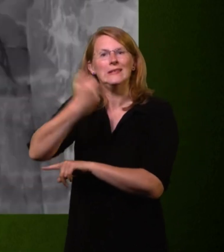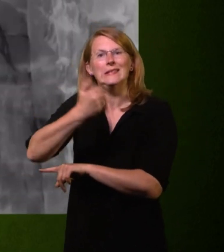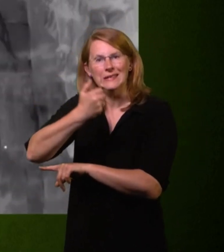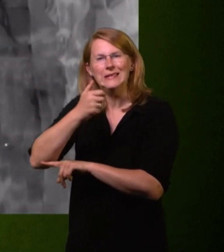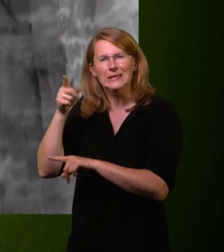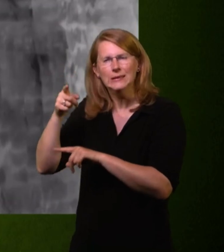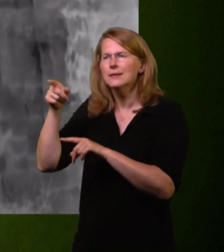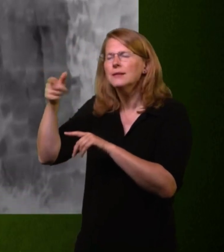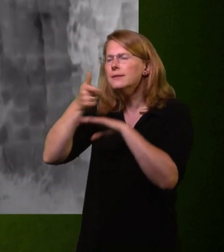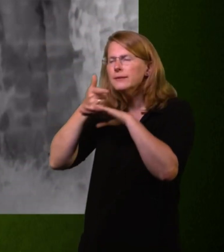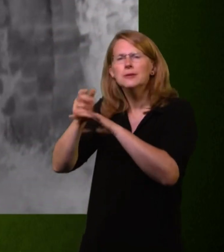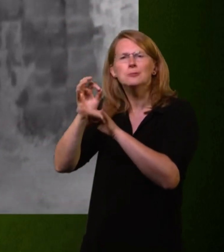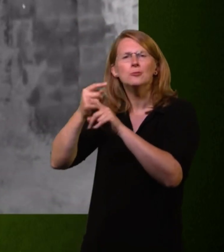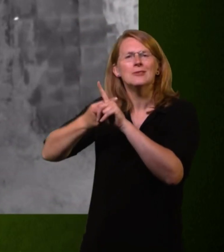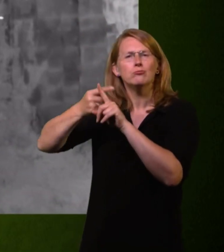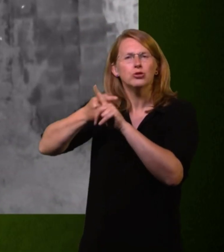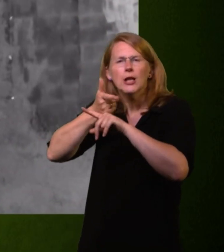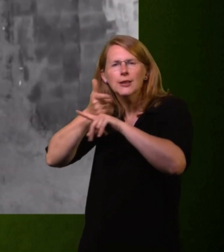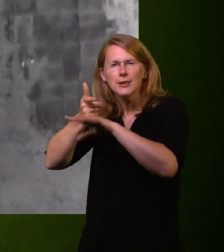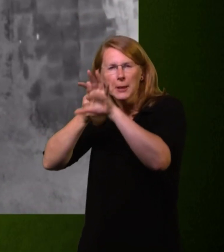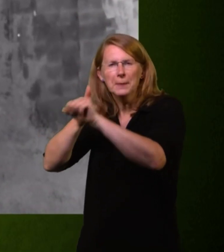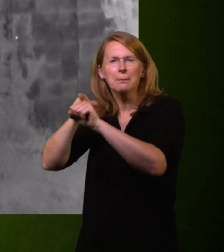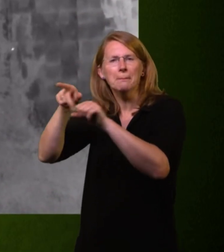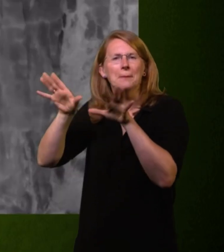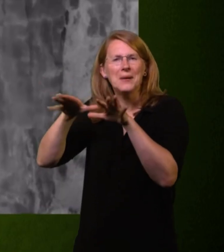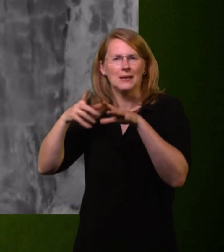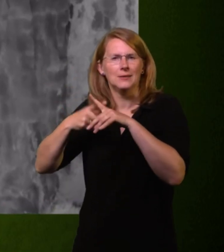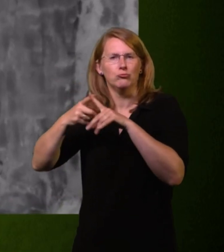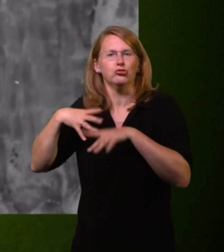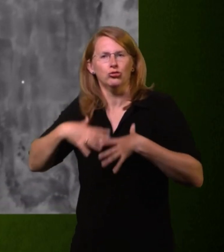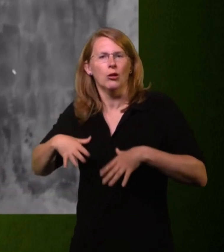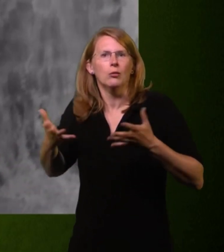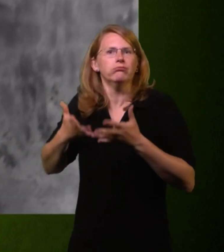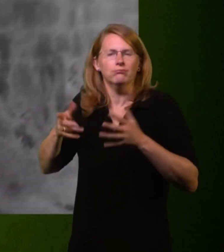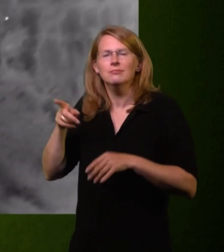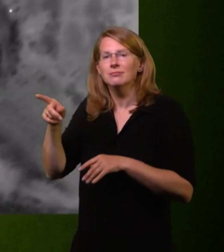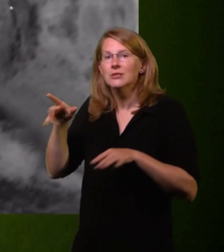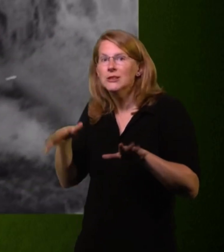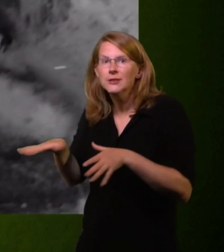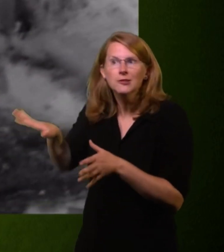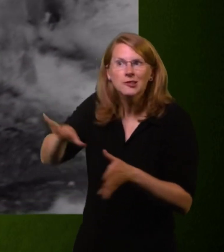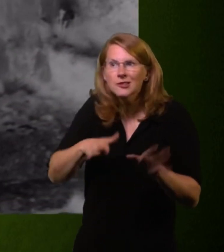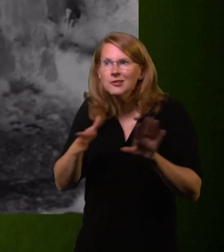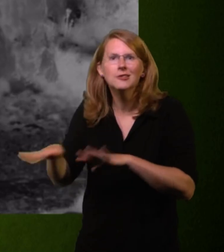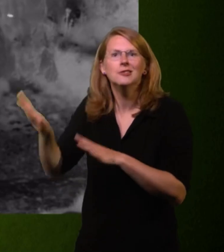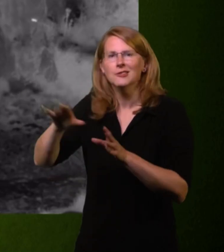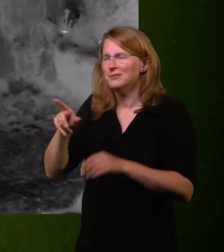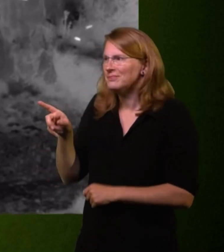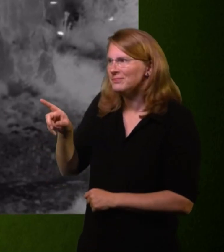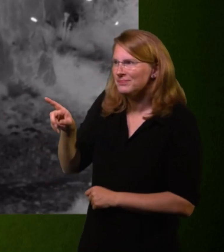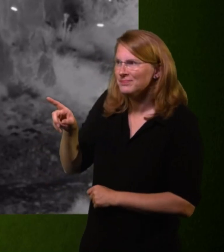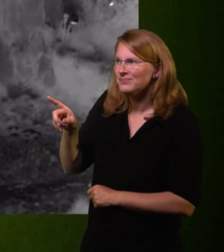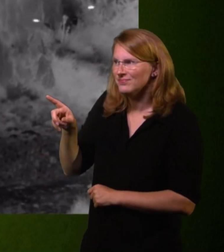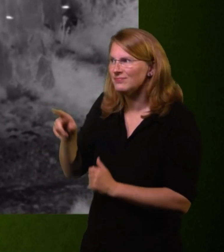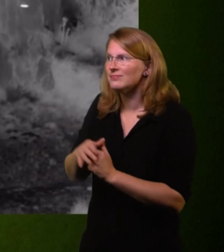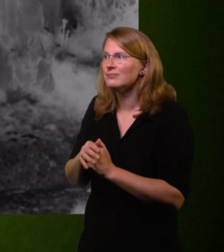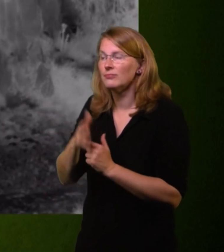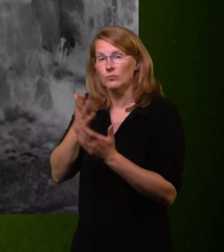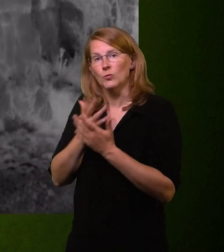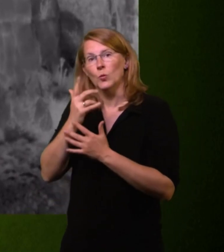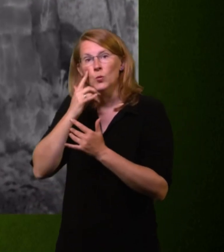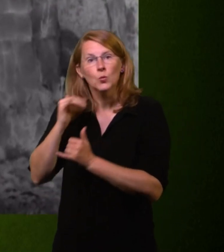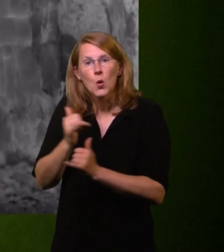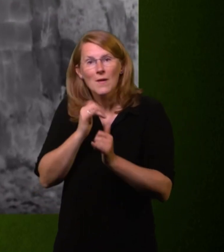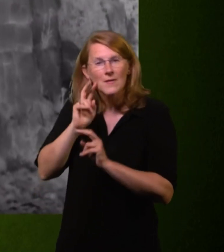can see the bats swirling and twirling there, actively hunting lots of moth. Now, a survey was done here and they found that 15 of